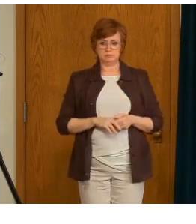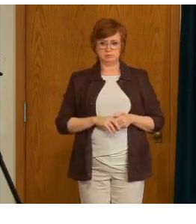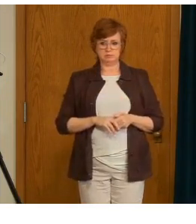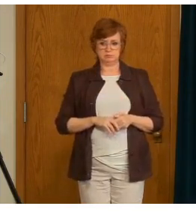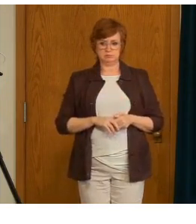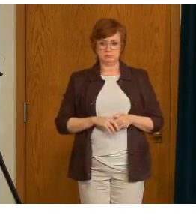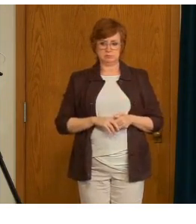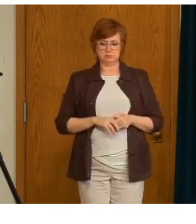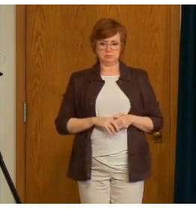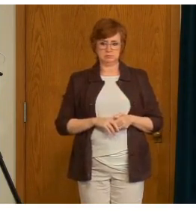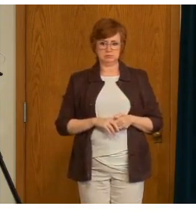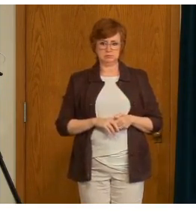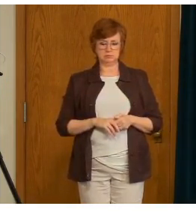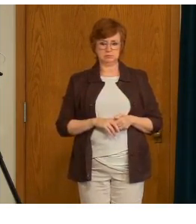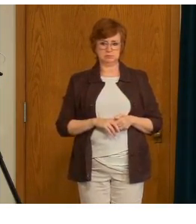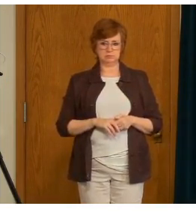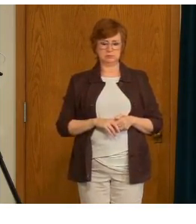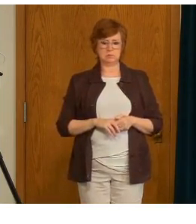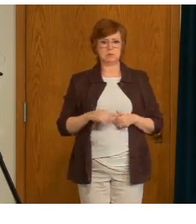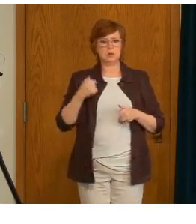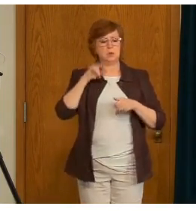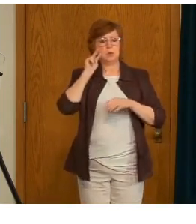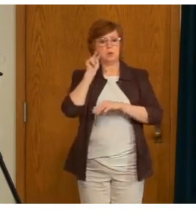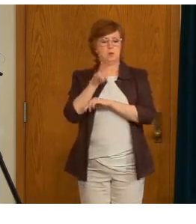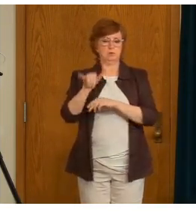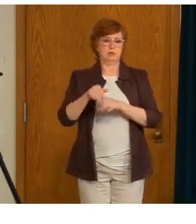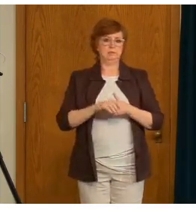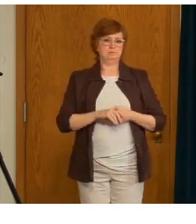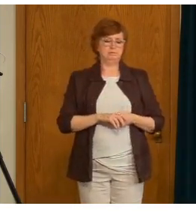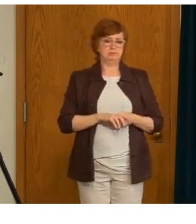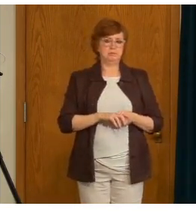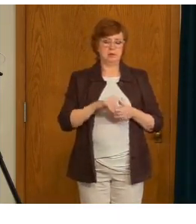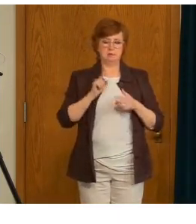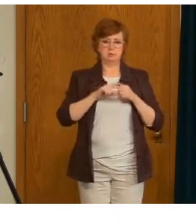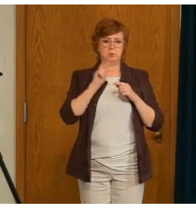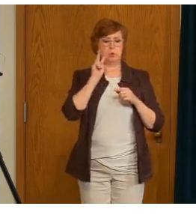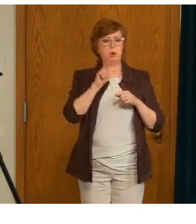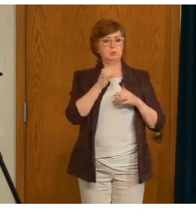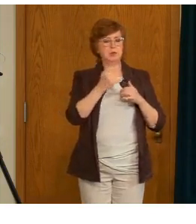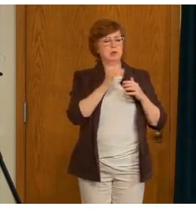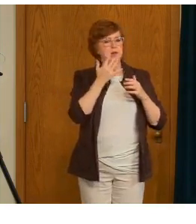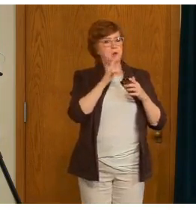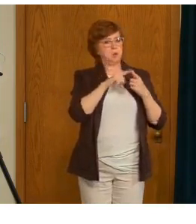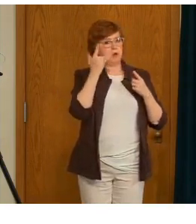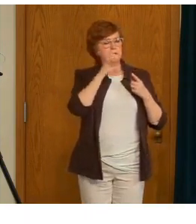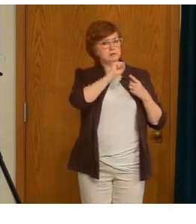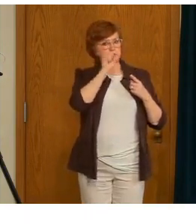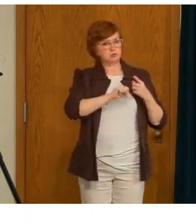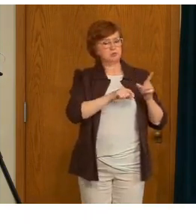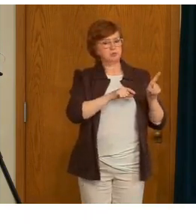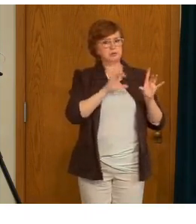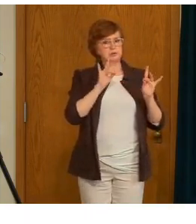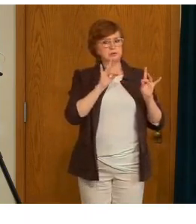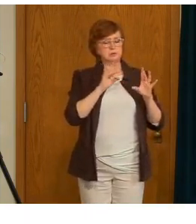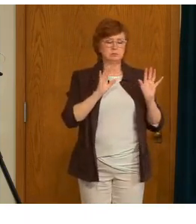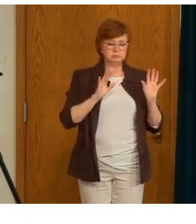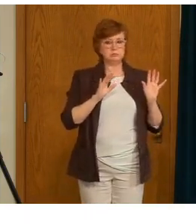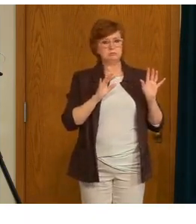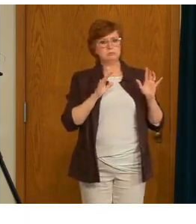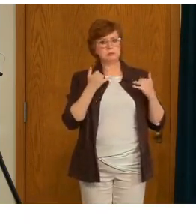And that's the other thing that we've always been keeping a close eye on as we build surge capacity. So in particular in Saskatoon, We're not